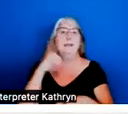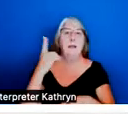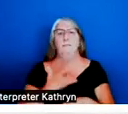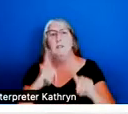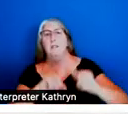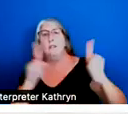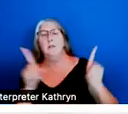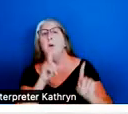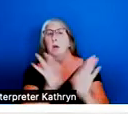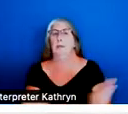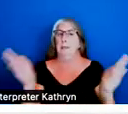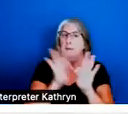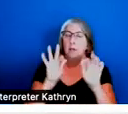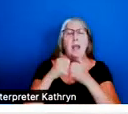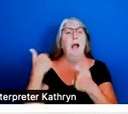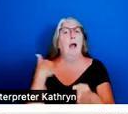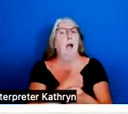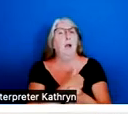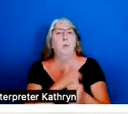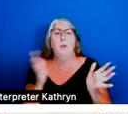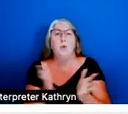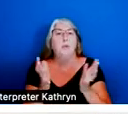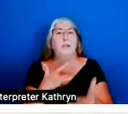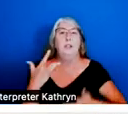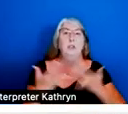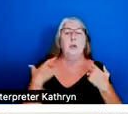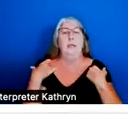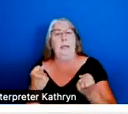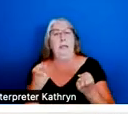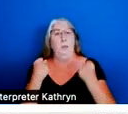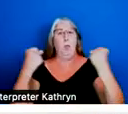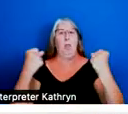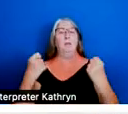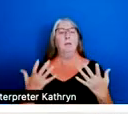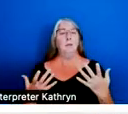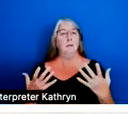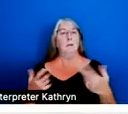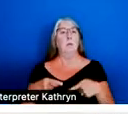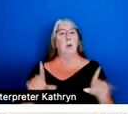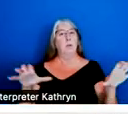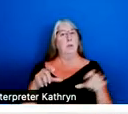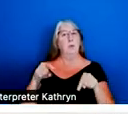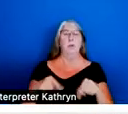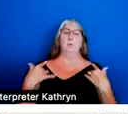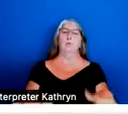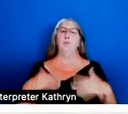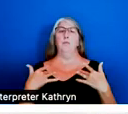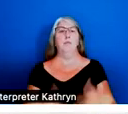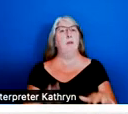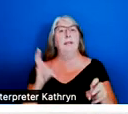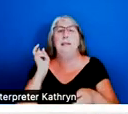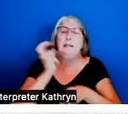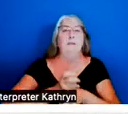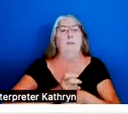are significant. So how do we cultivate joy, healing, and wellness while we do this very, very